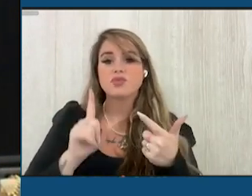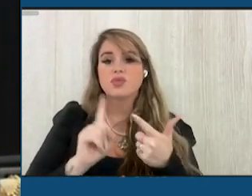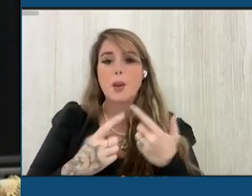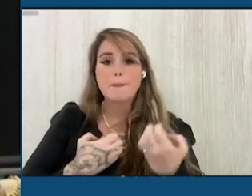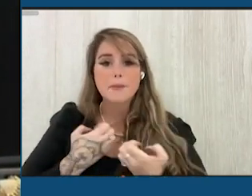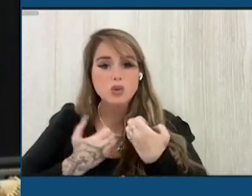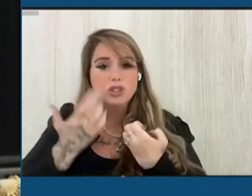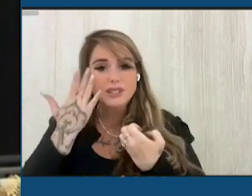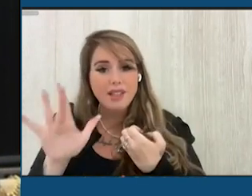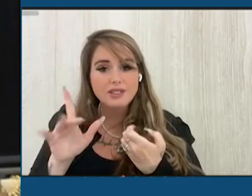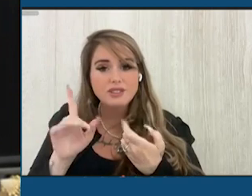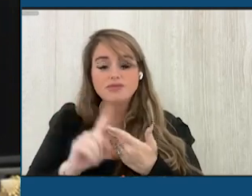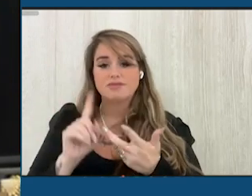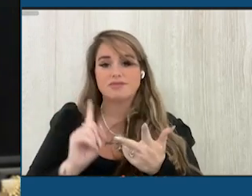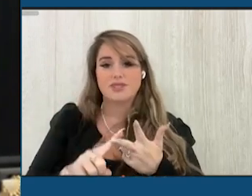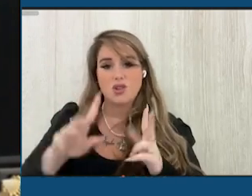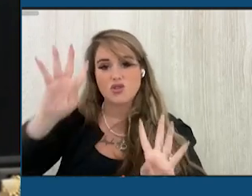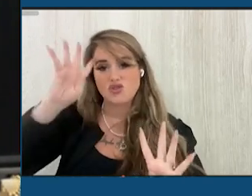creativity.